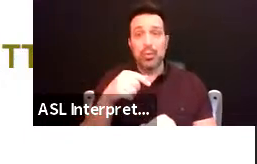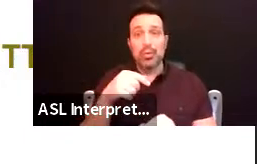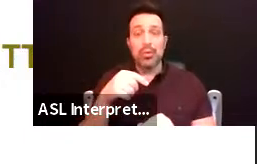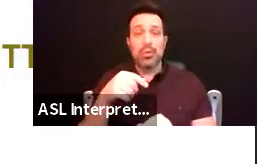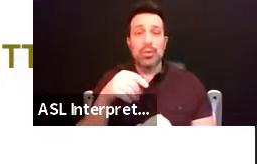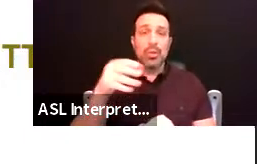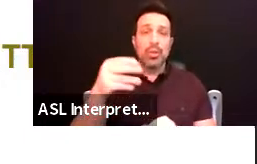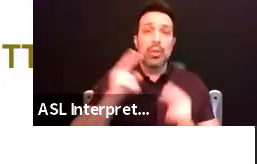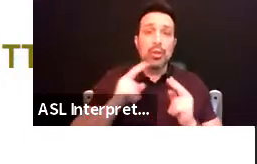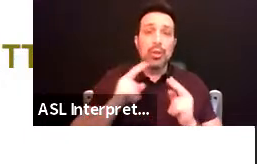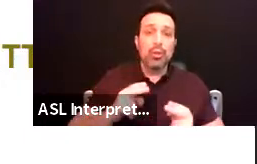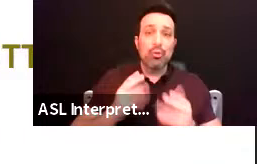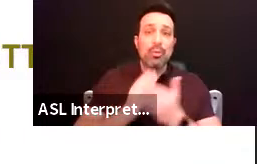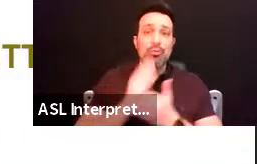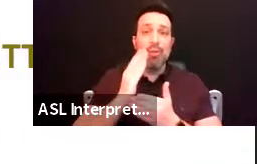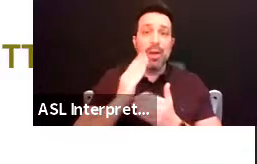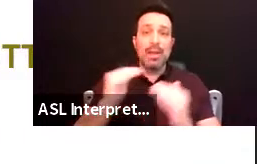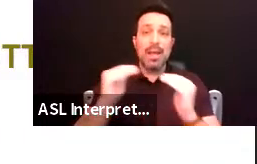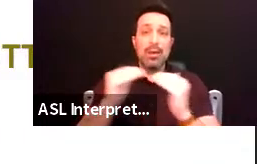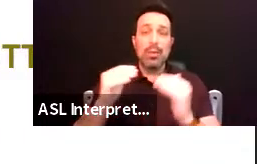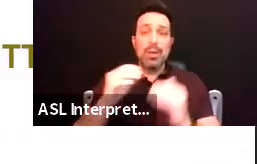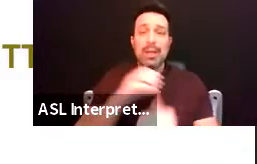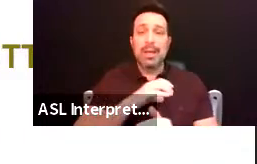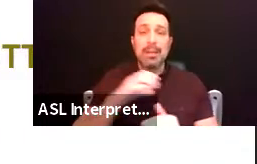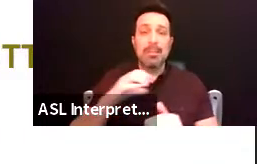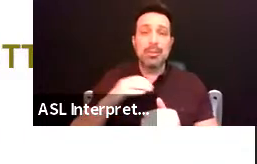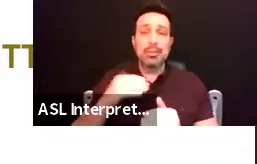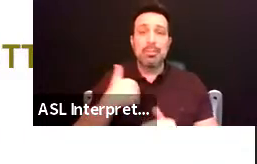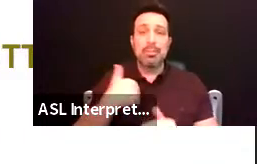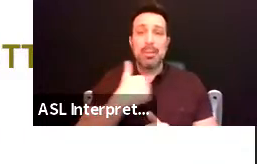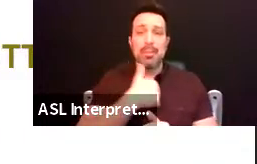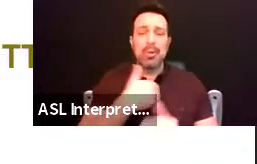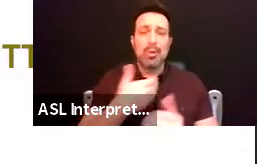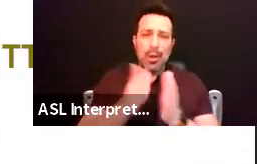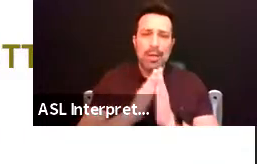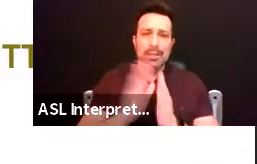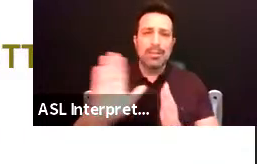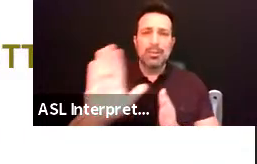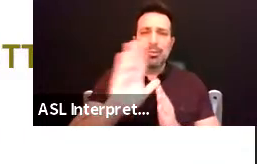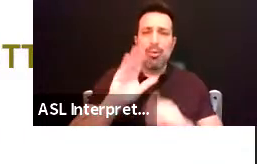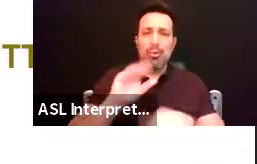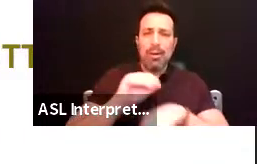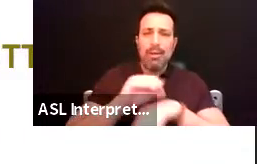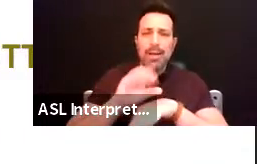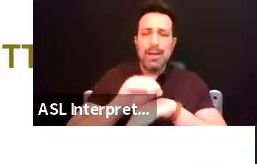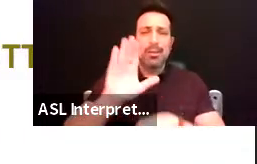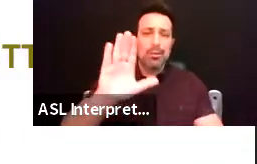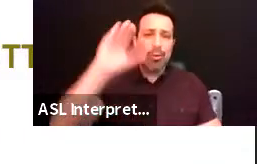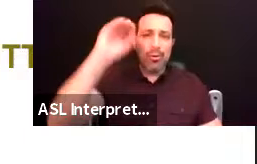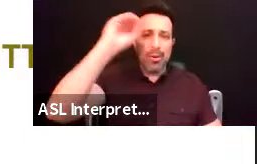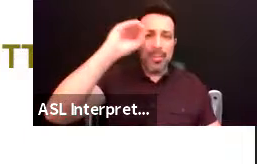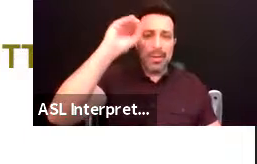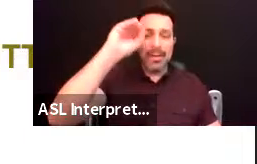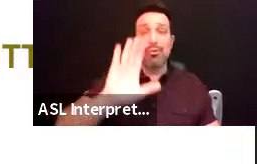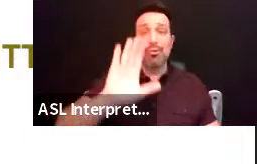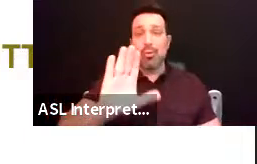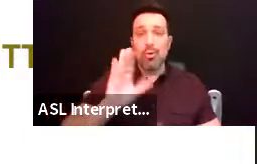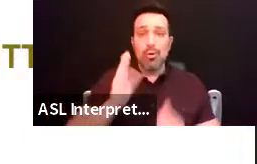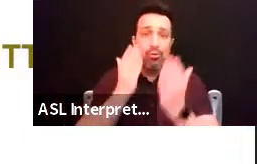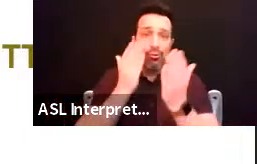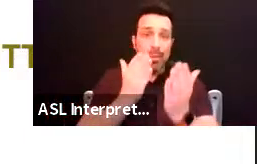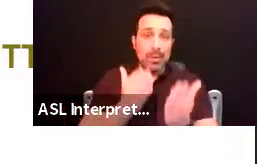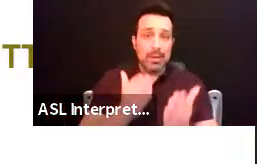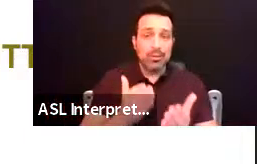Human Rights and Equity Commission members, we are asking for your advice, for your opinion, for your